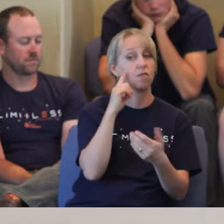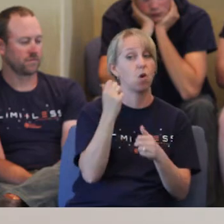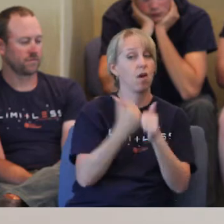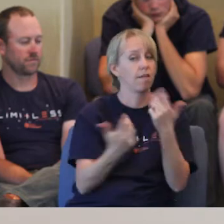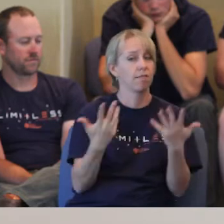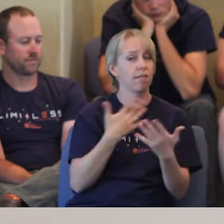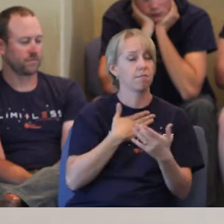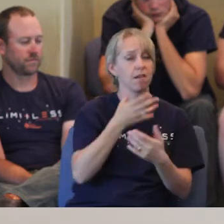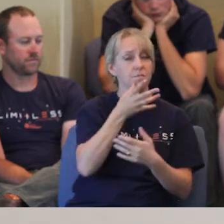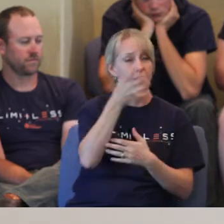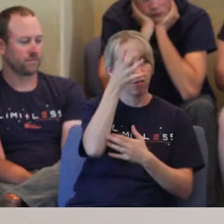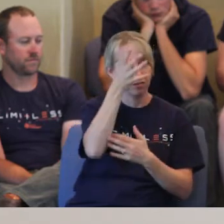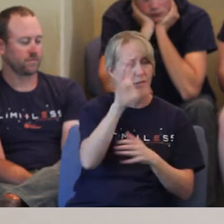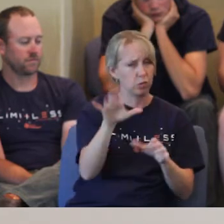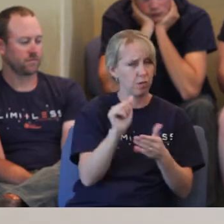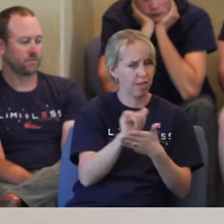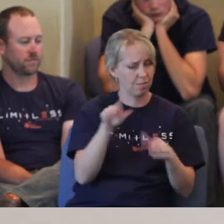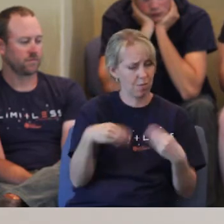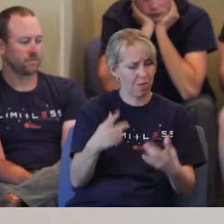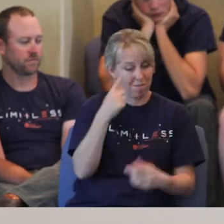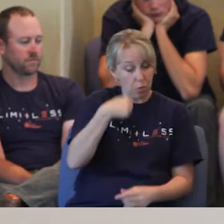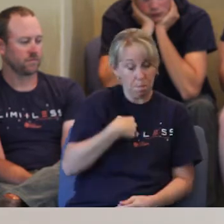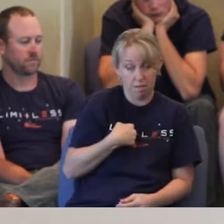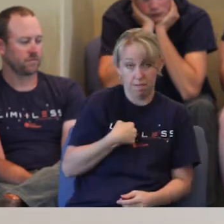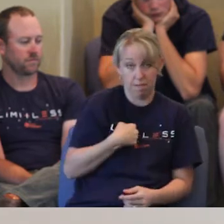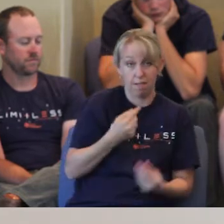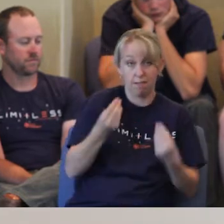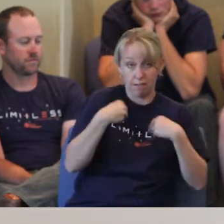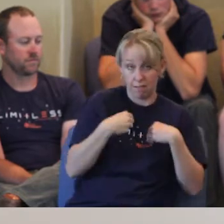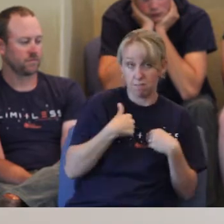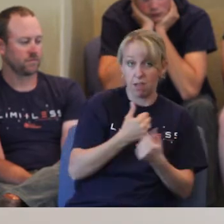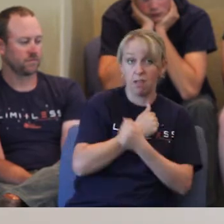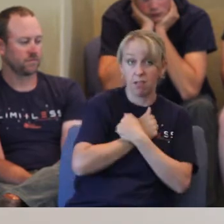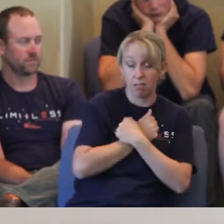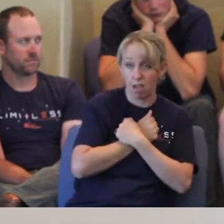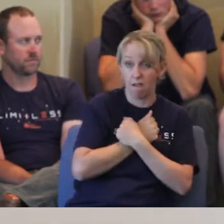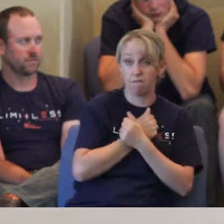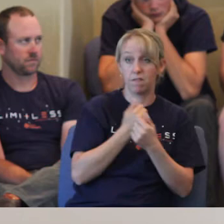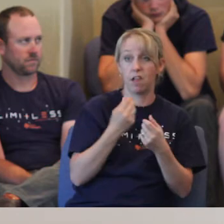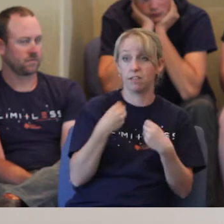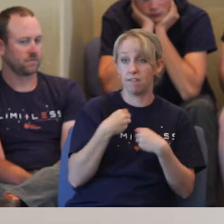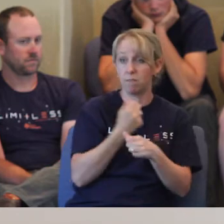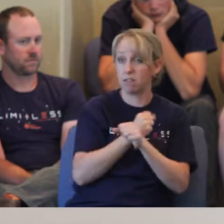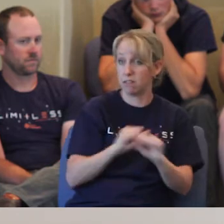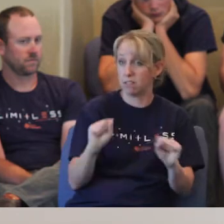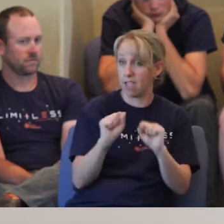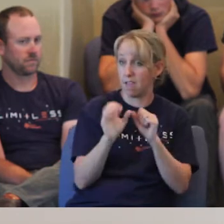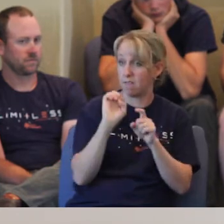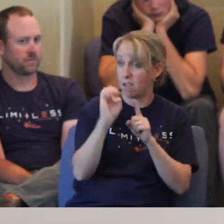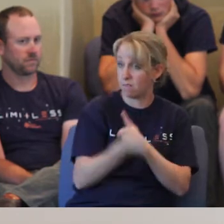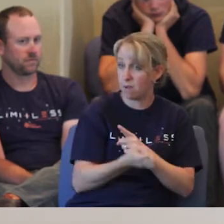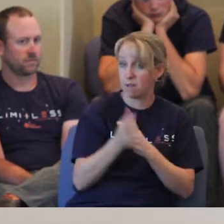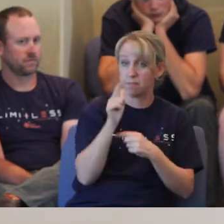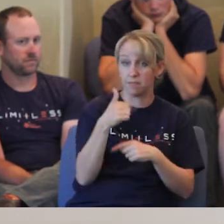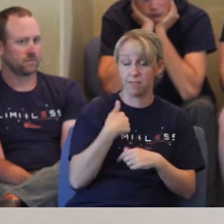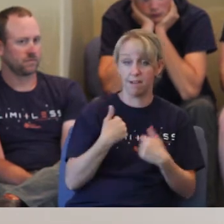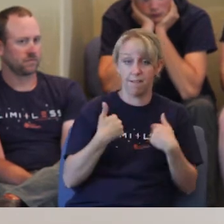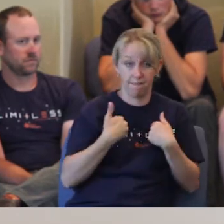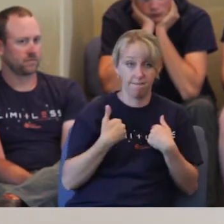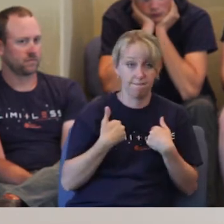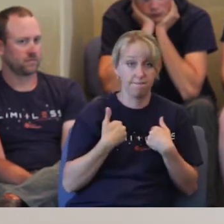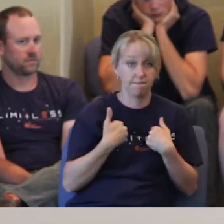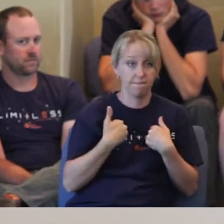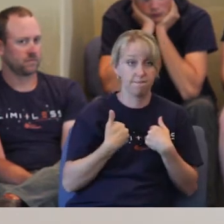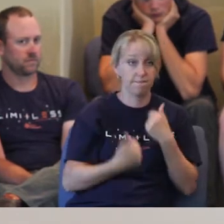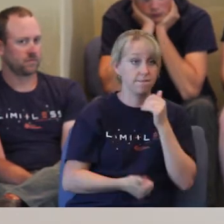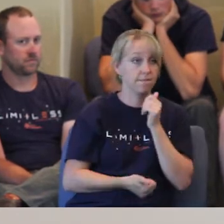me the love they've given me and given me the safe environment that I have. Because most of the families don't have that down there.